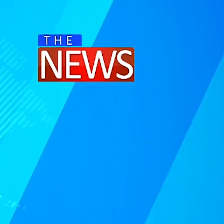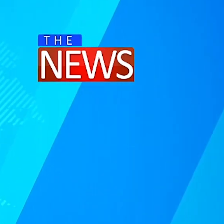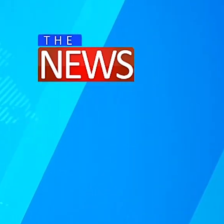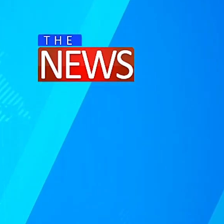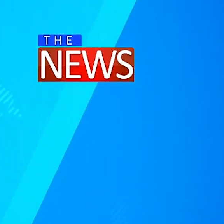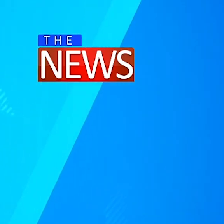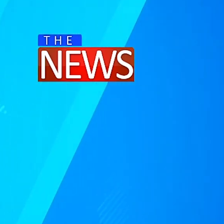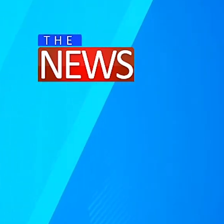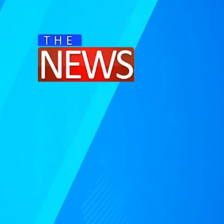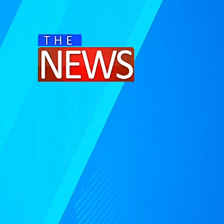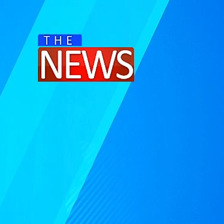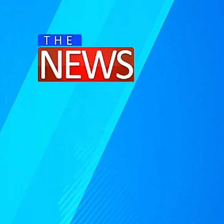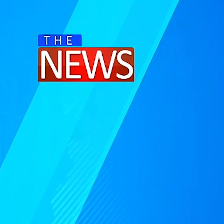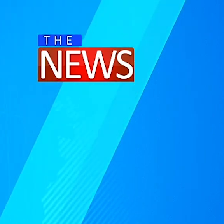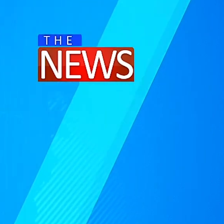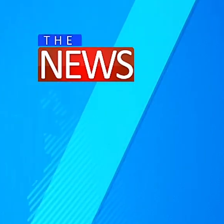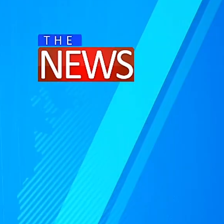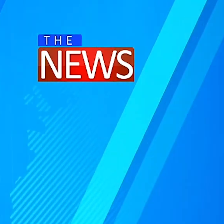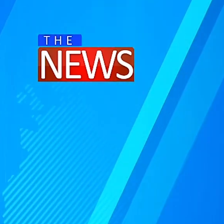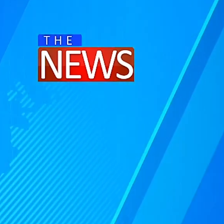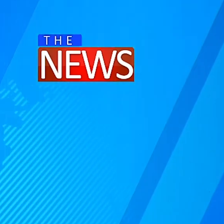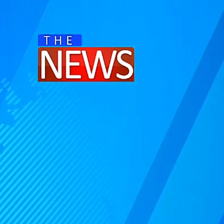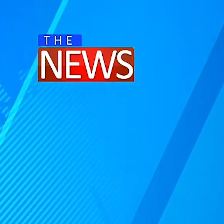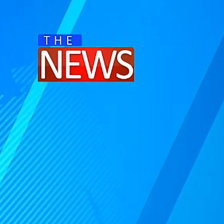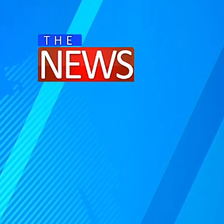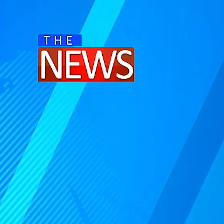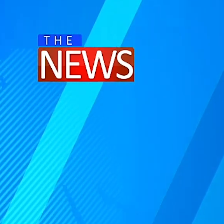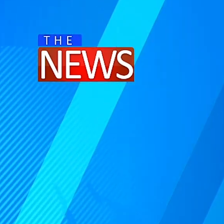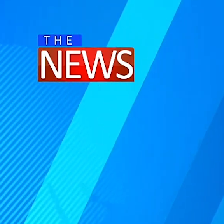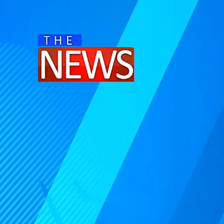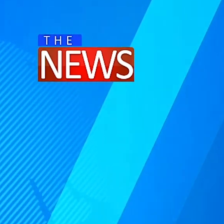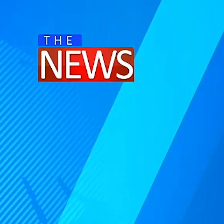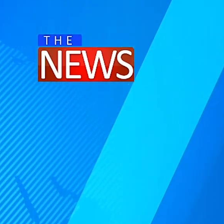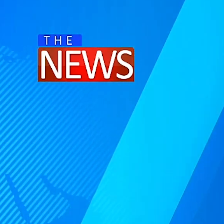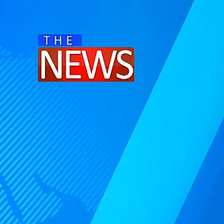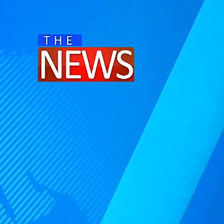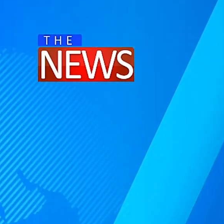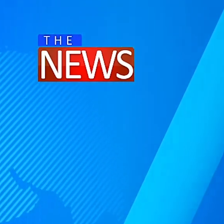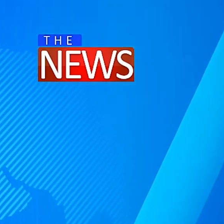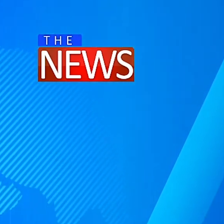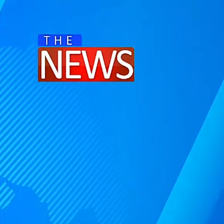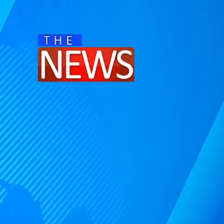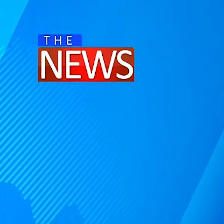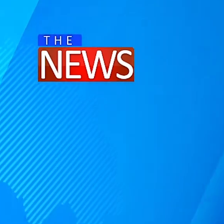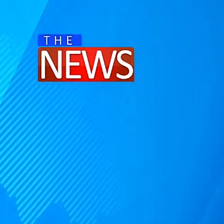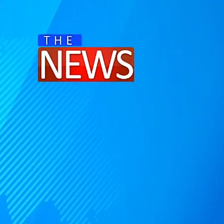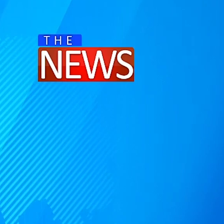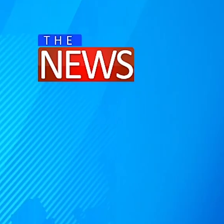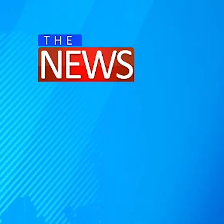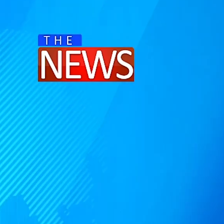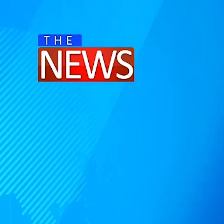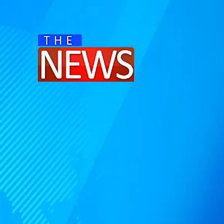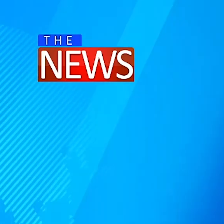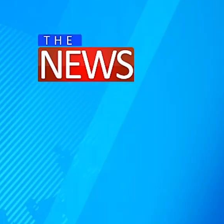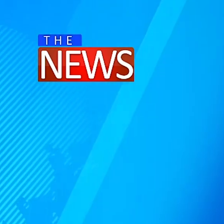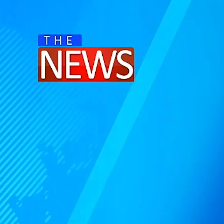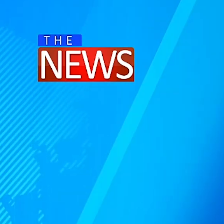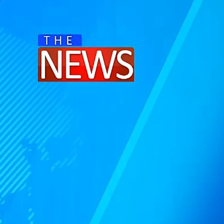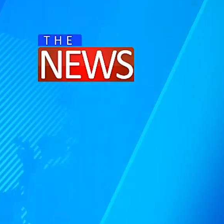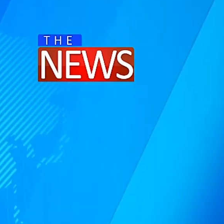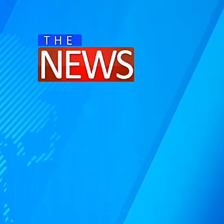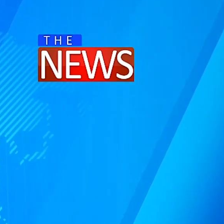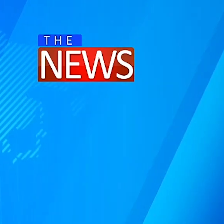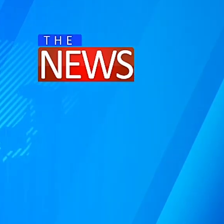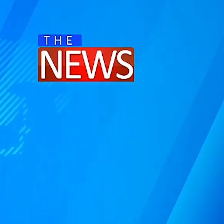vaccination drives being held by the Ministry of Health. The revelation came from Minister of Health and Wellness, Dr.